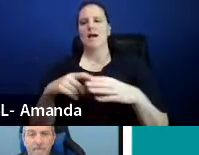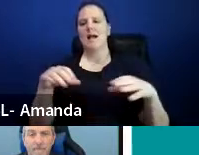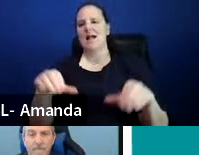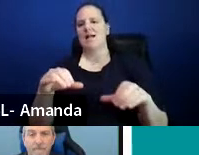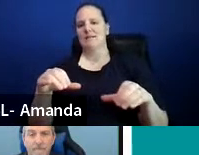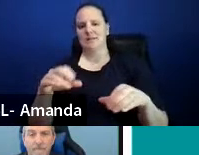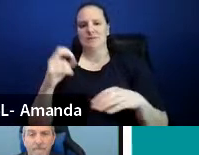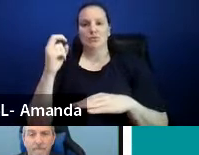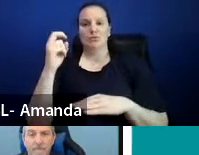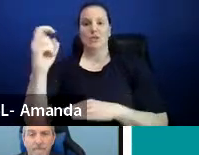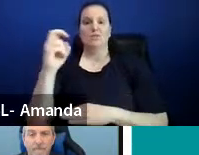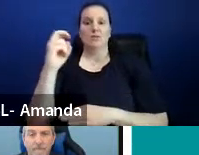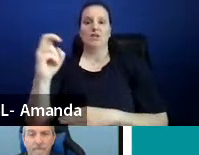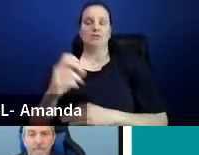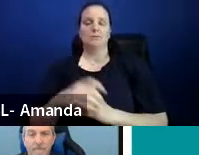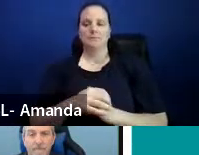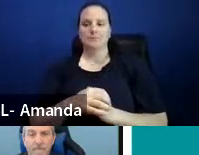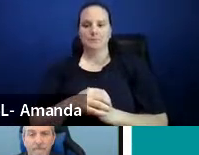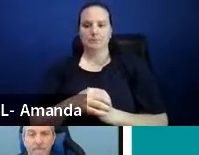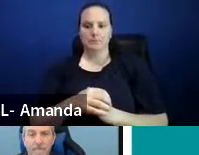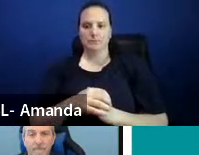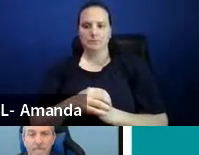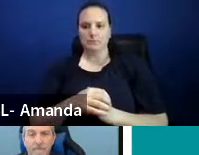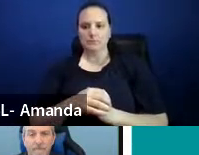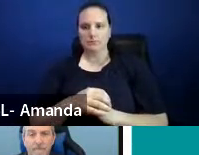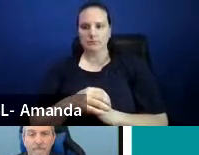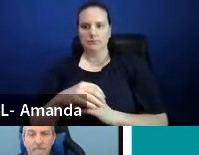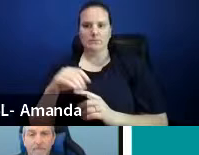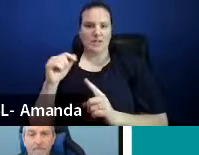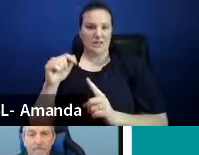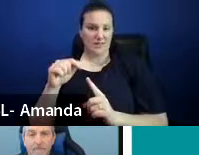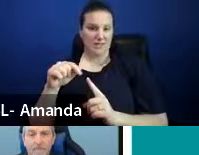transportation. So this is going to be